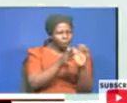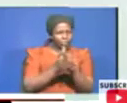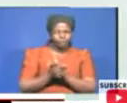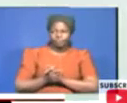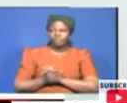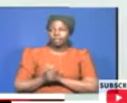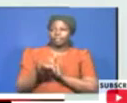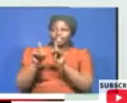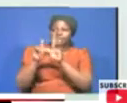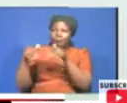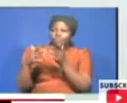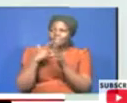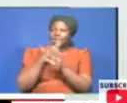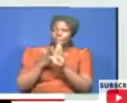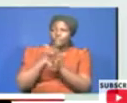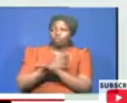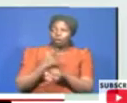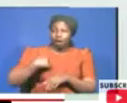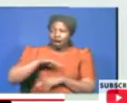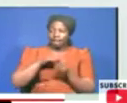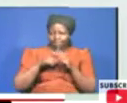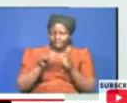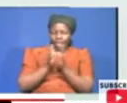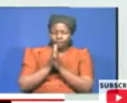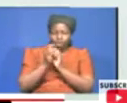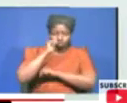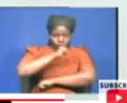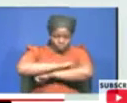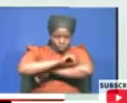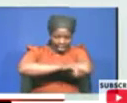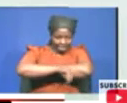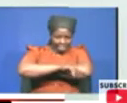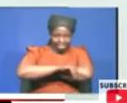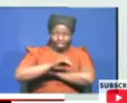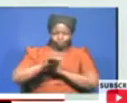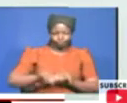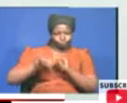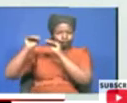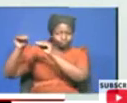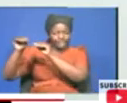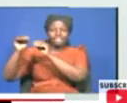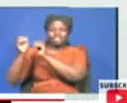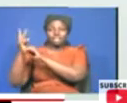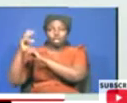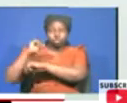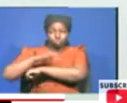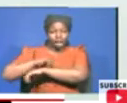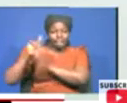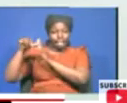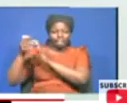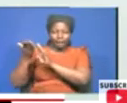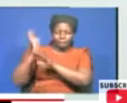earlier, we started with the nursery school. Yeah. Then we jumped to secondary school. Yeah. Then we